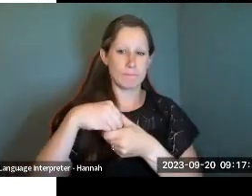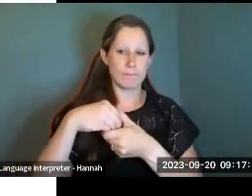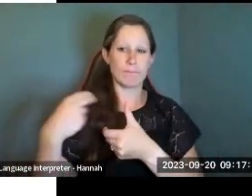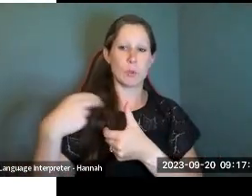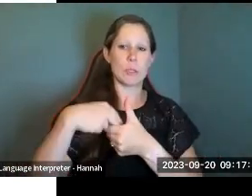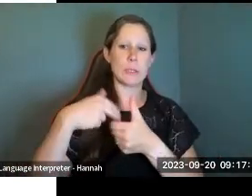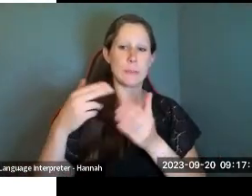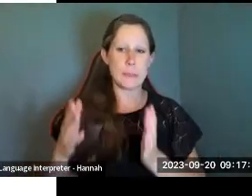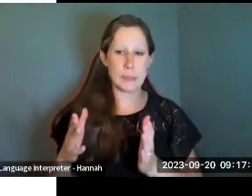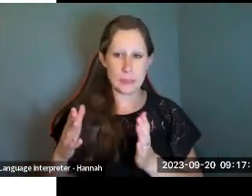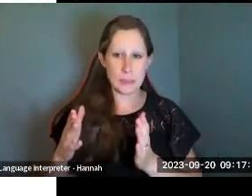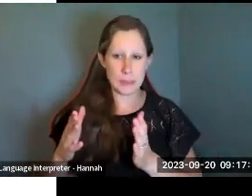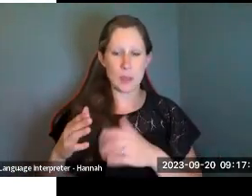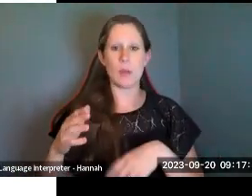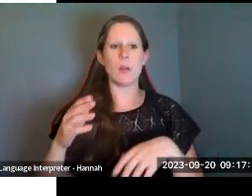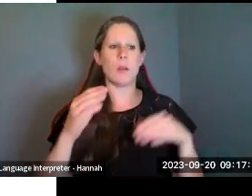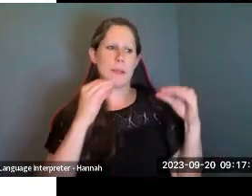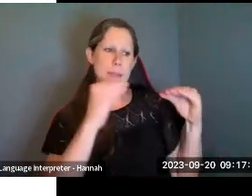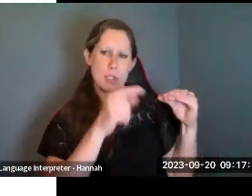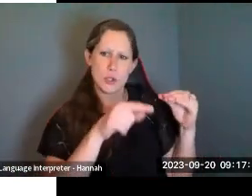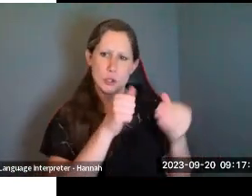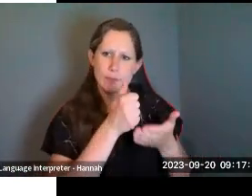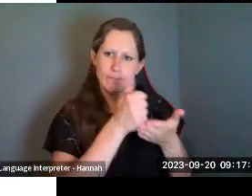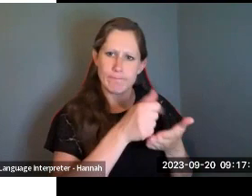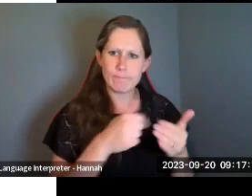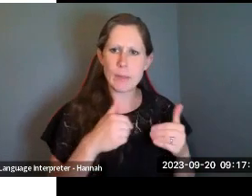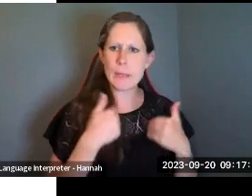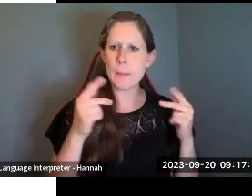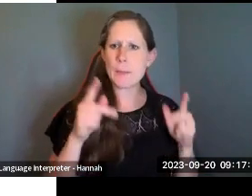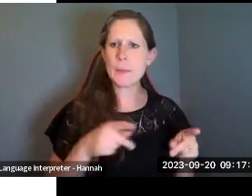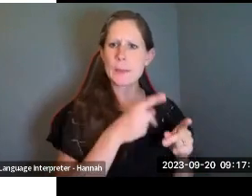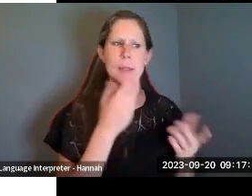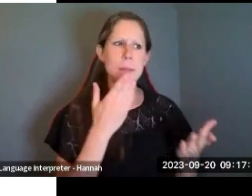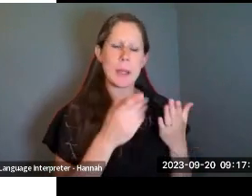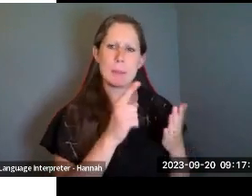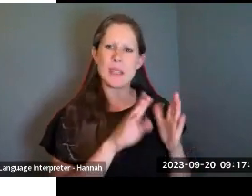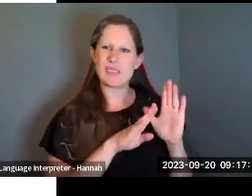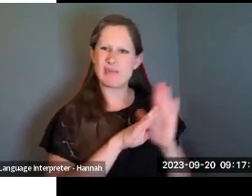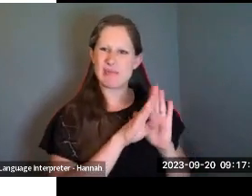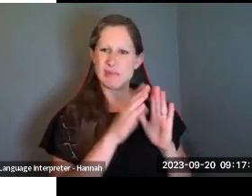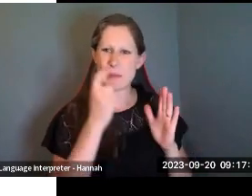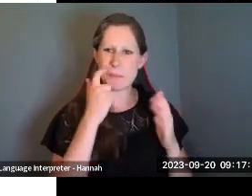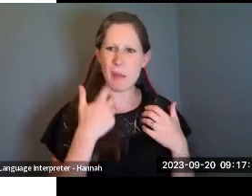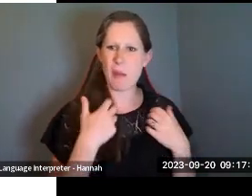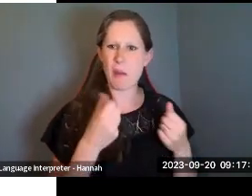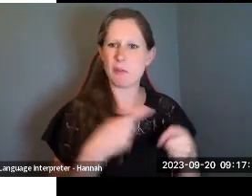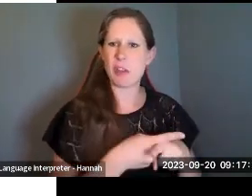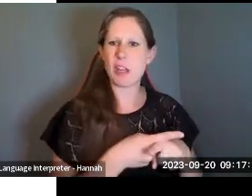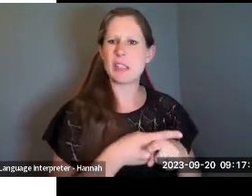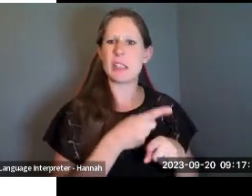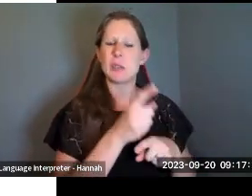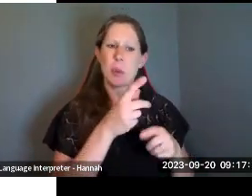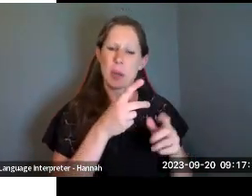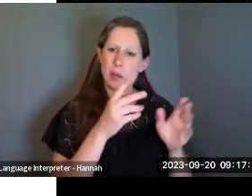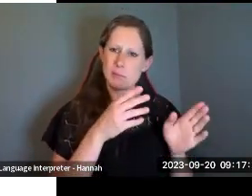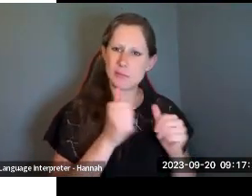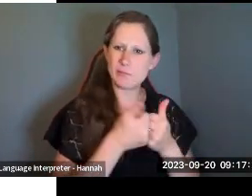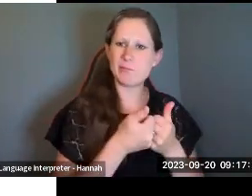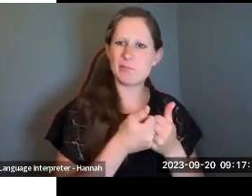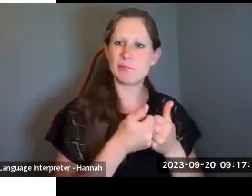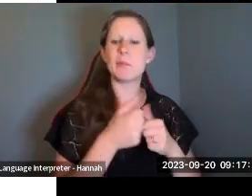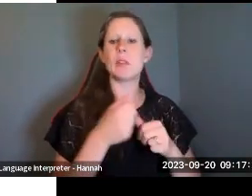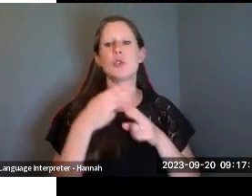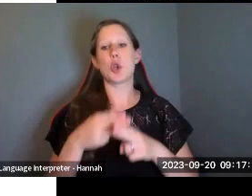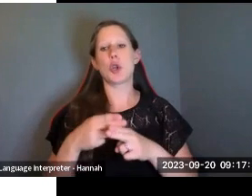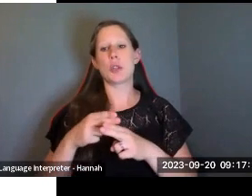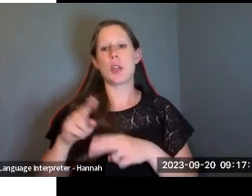help a young person that might be developing a mental health challenge or crisis. That one is called Youth Mental Health First Aid because